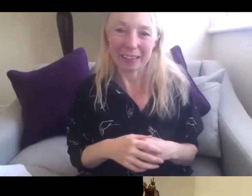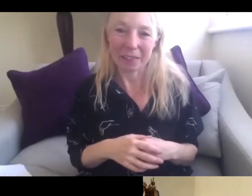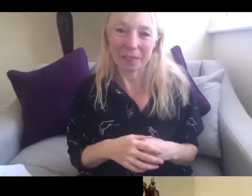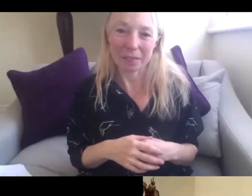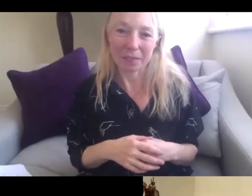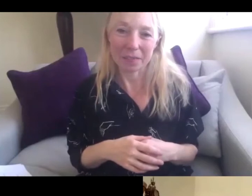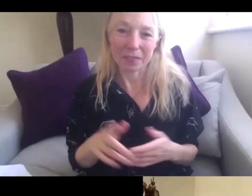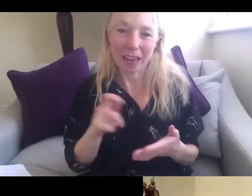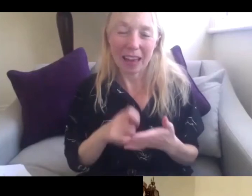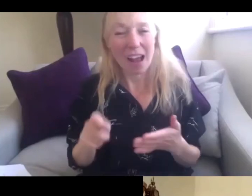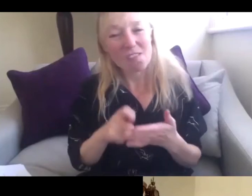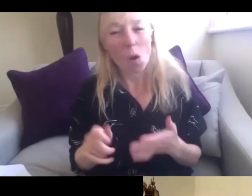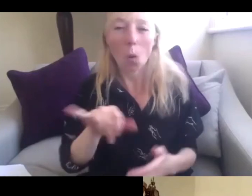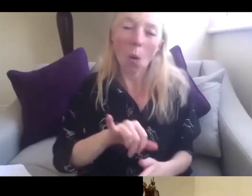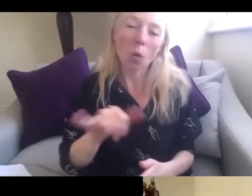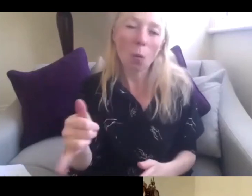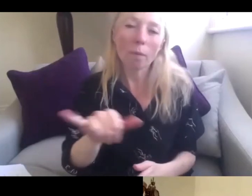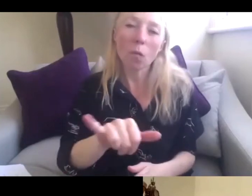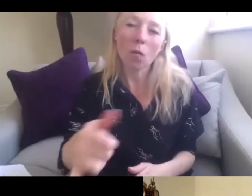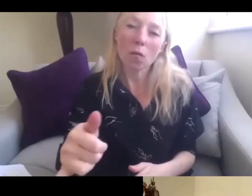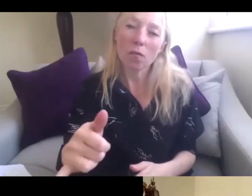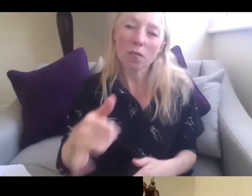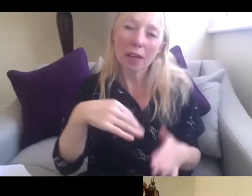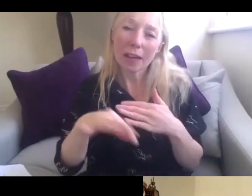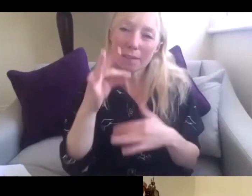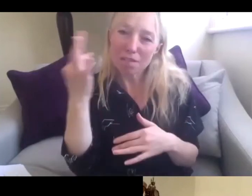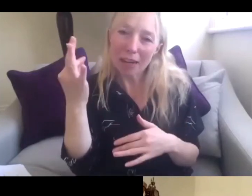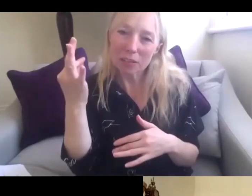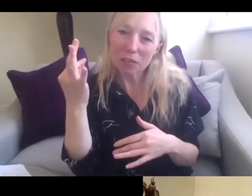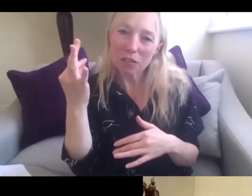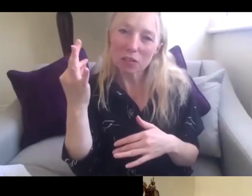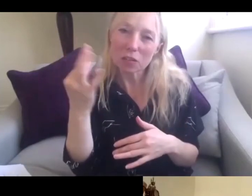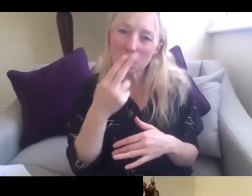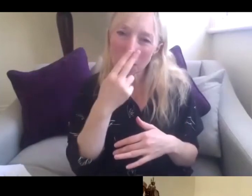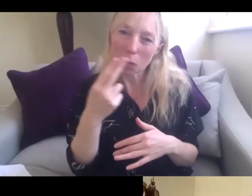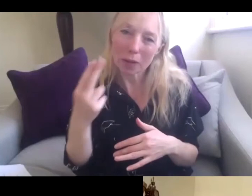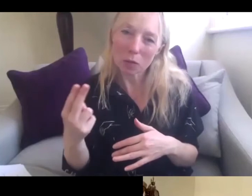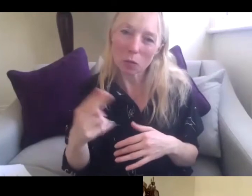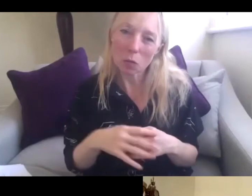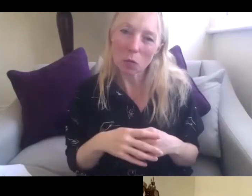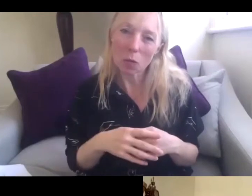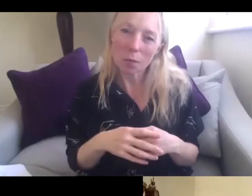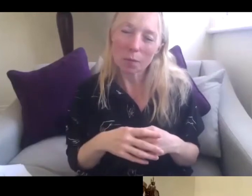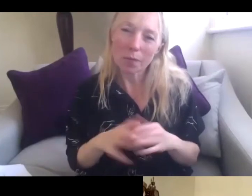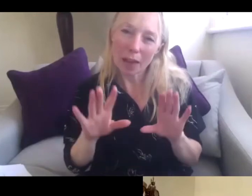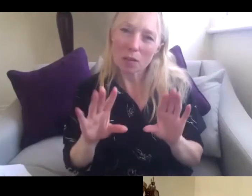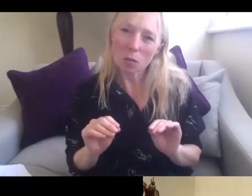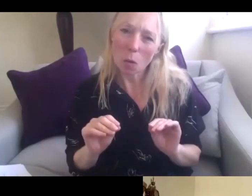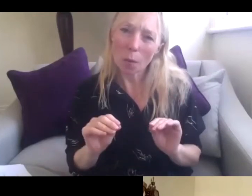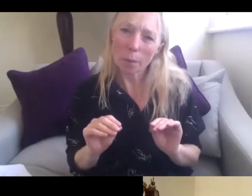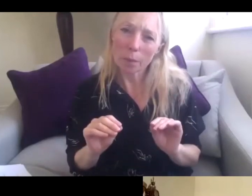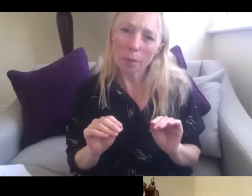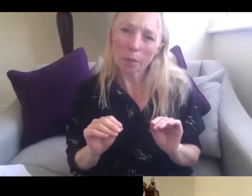off in French till maybe I was 22. Then I stopped for a bit because I think I needed to